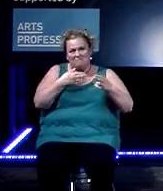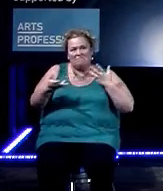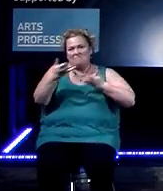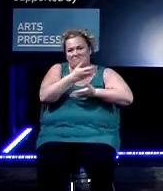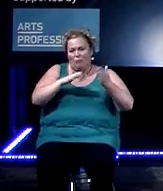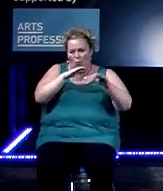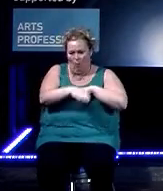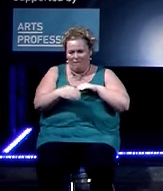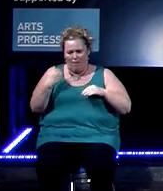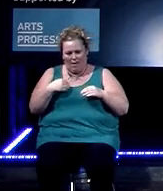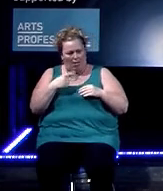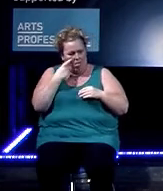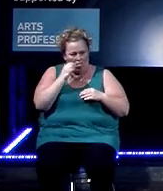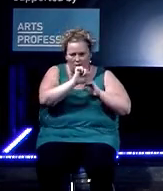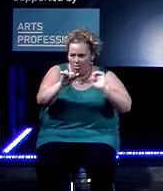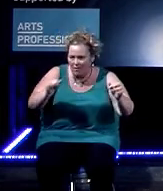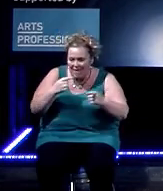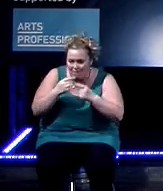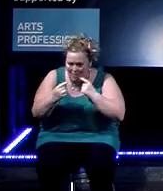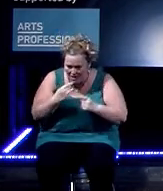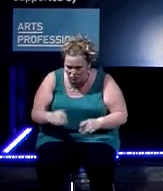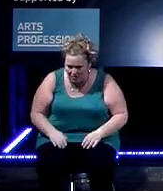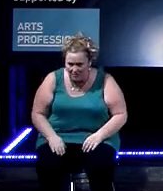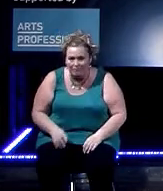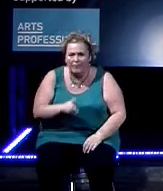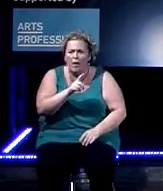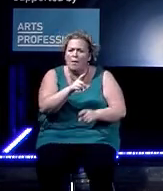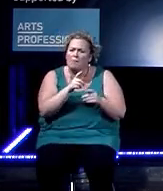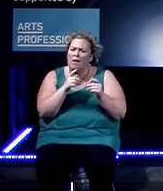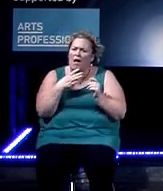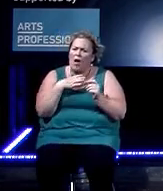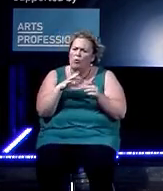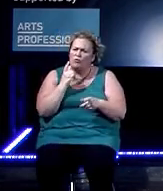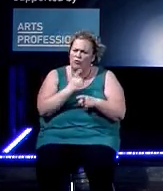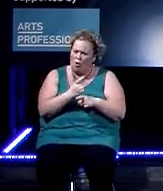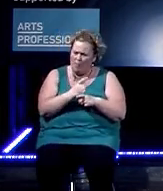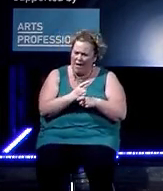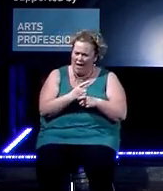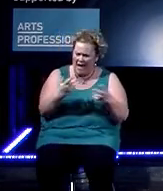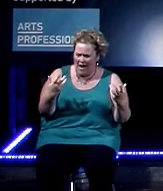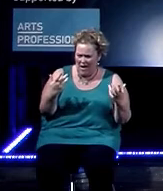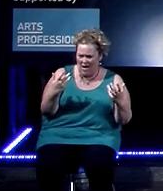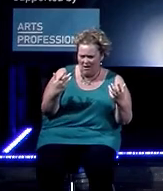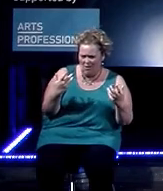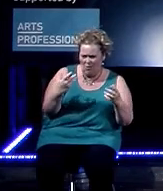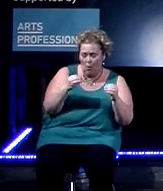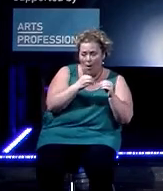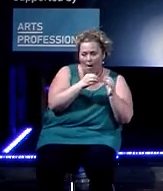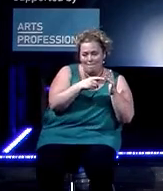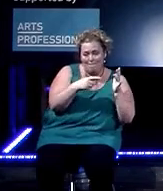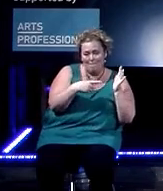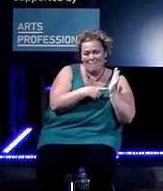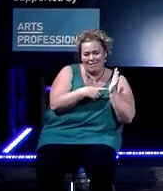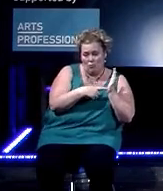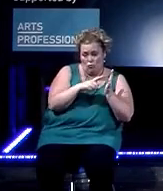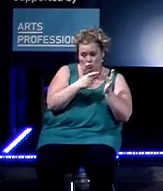guises. But this isn't the only way to think about the internet, and I want to talk about the way that we think about the internet at BitTorrent, because it's